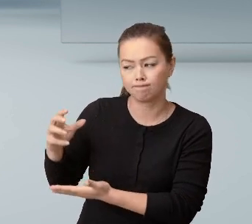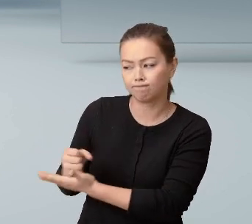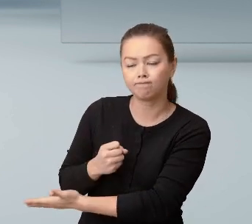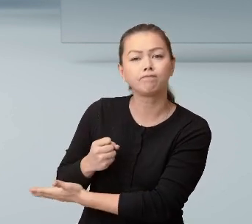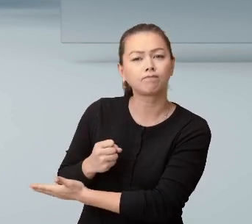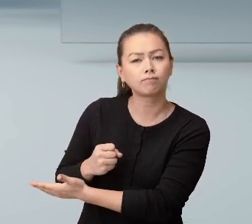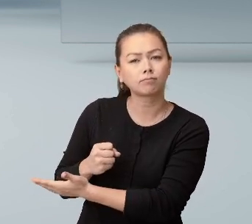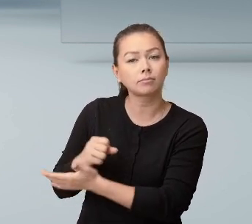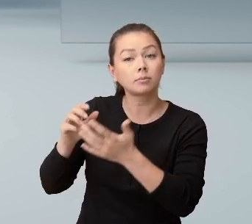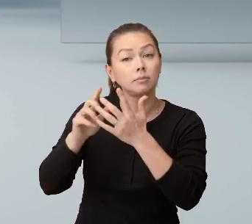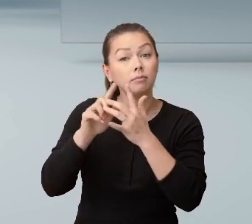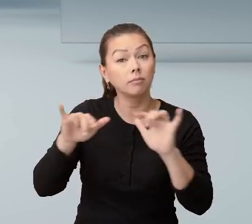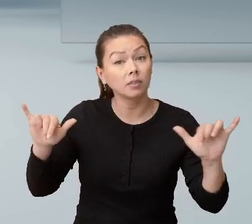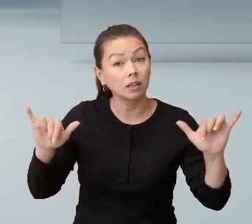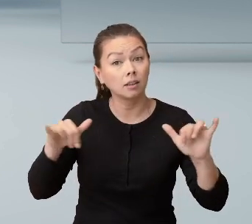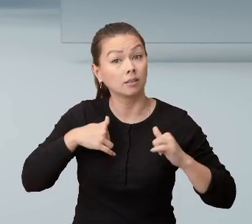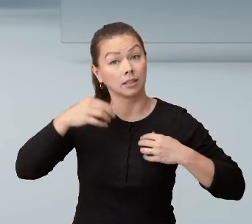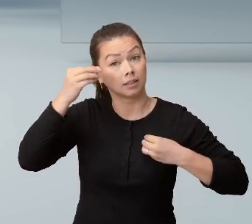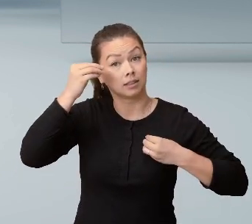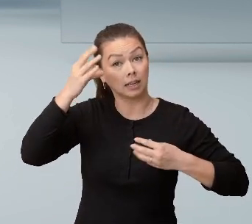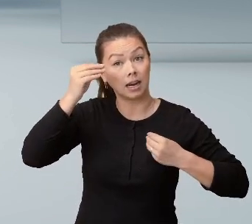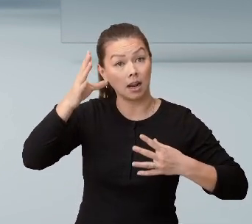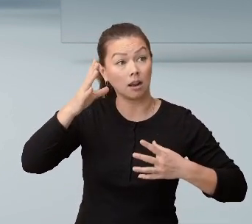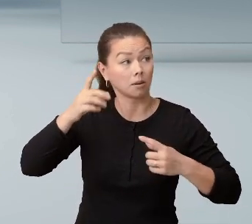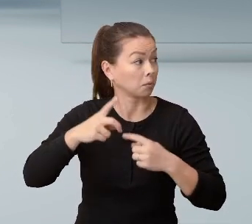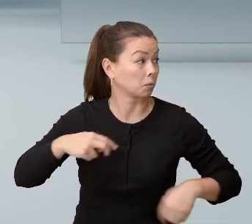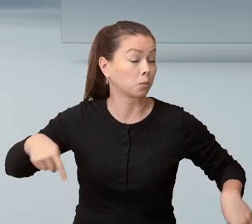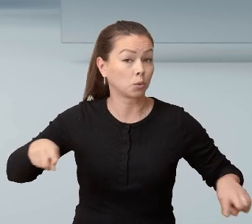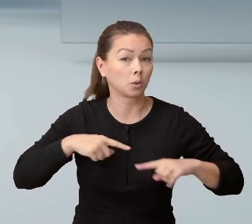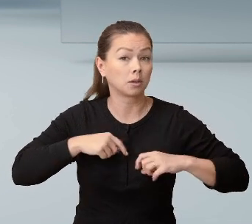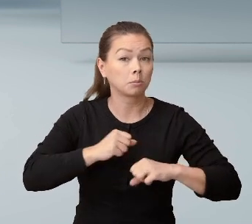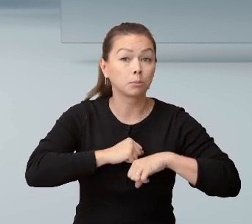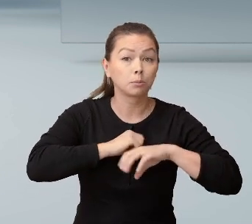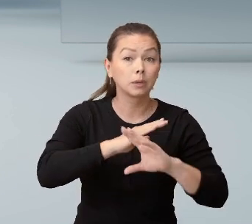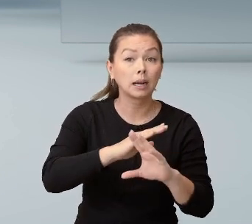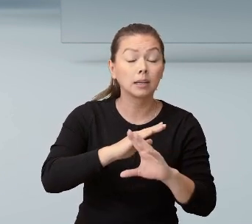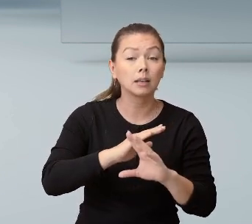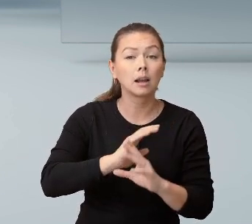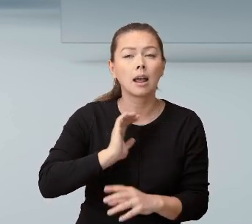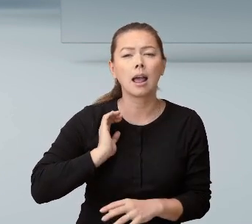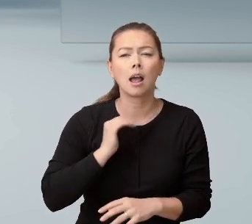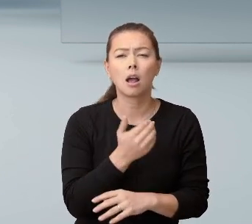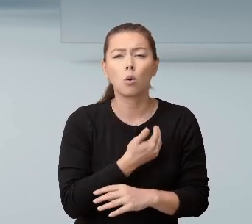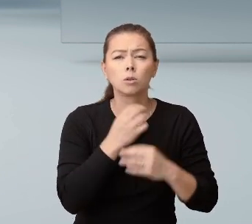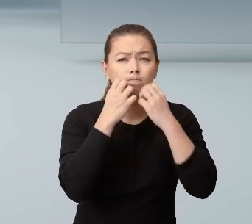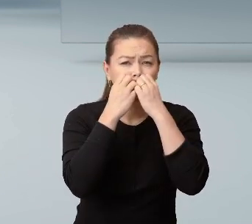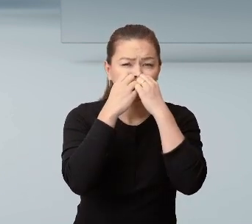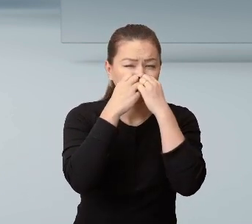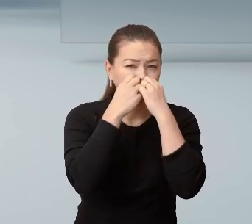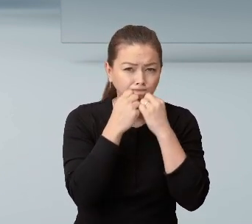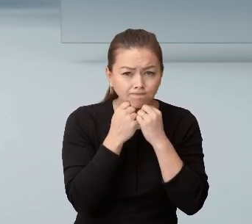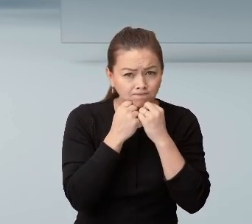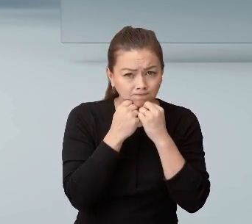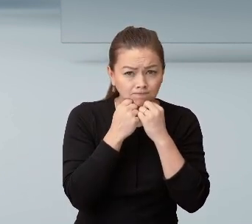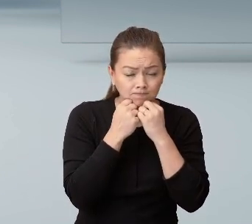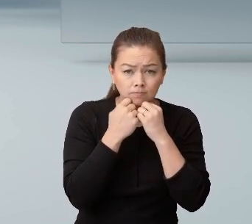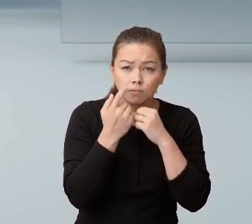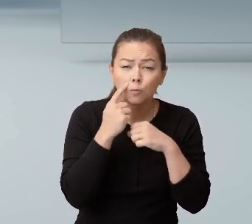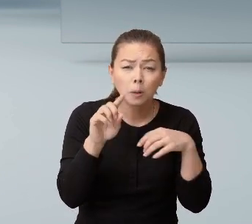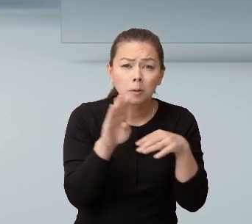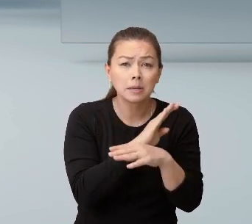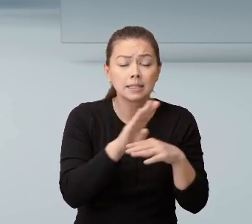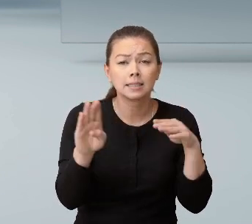need to also be aware that the data that we are protecting and the jewels of our